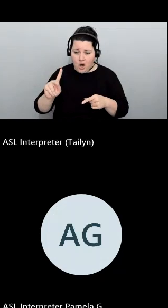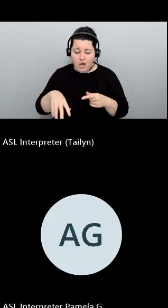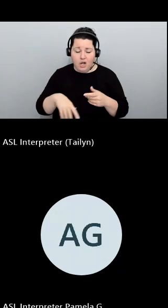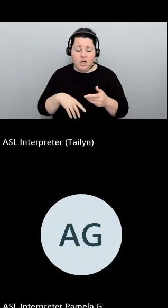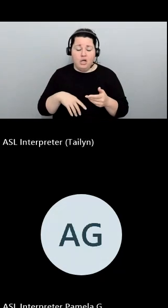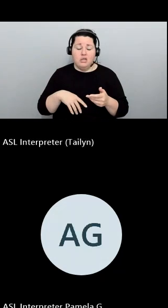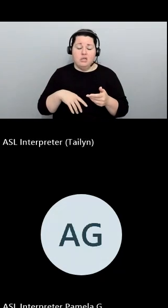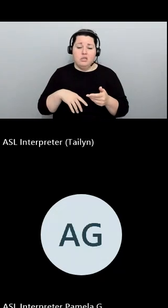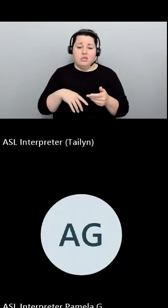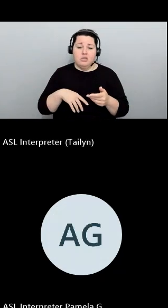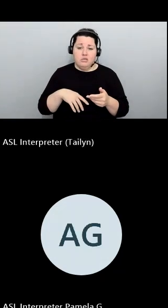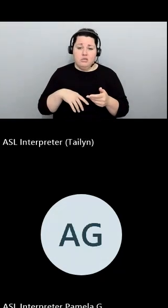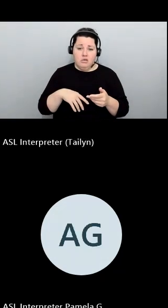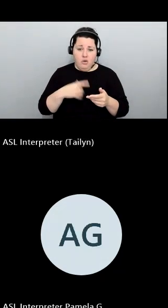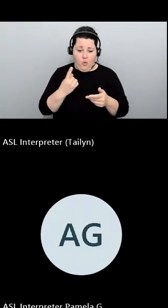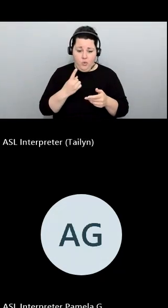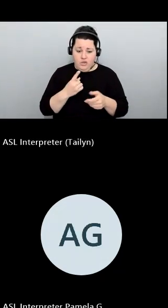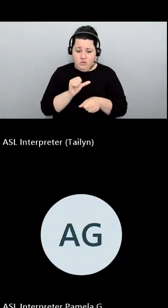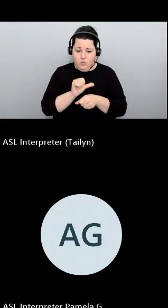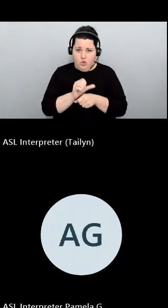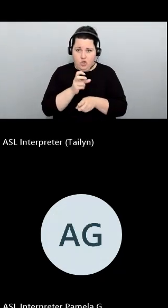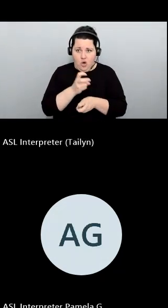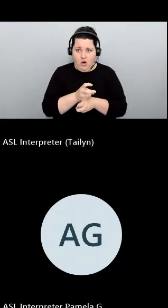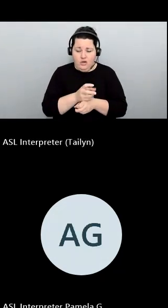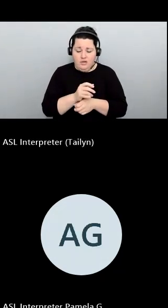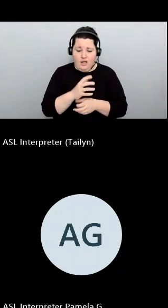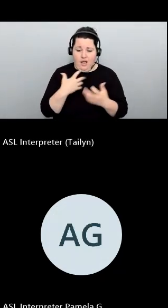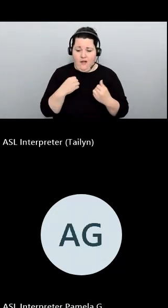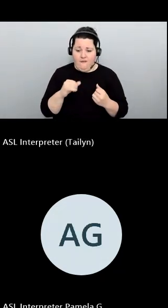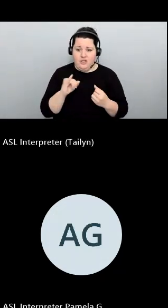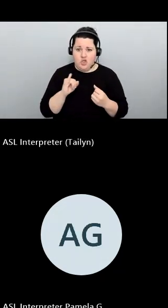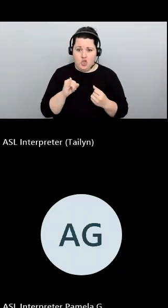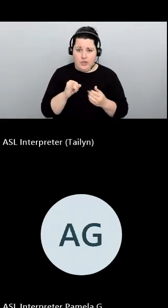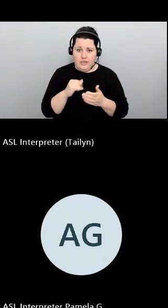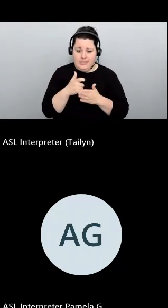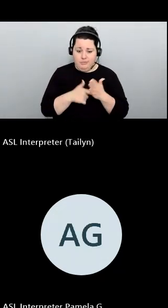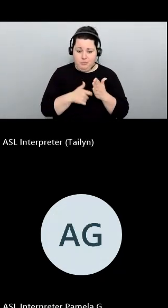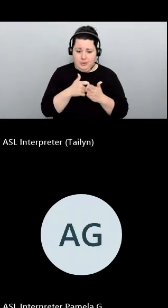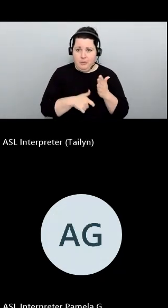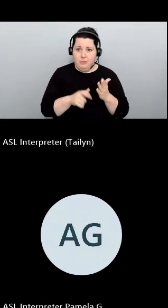also we always need to be working hard to keep our health insurance premiums low.